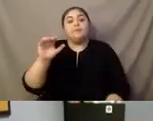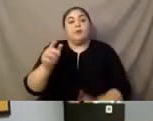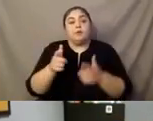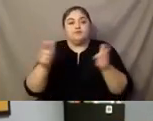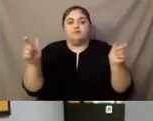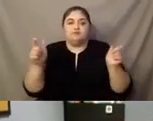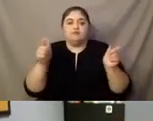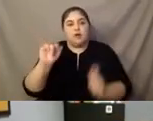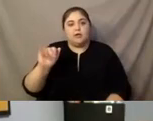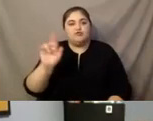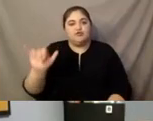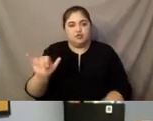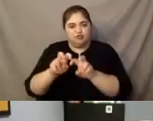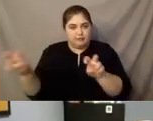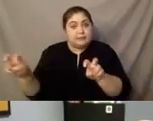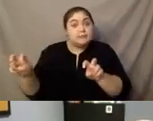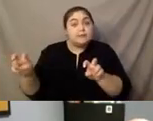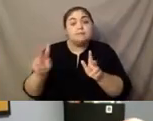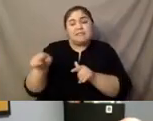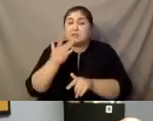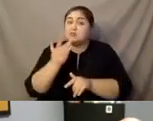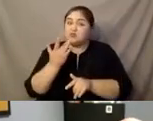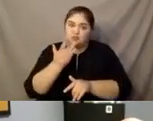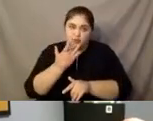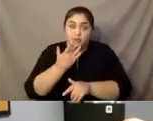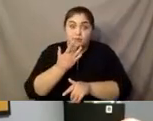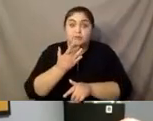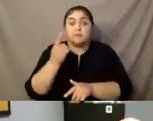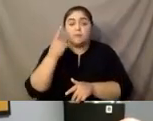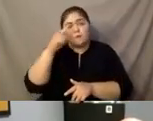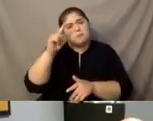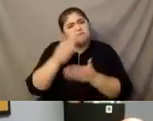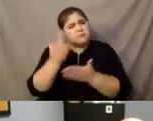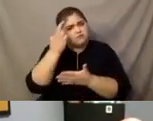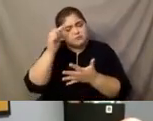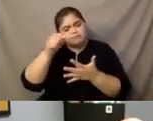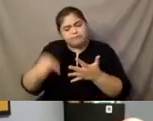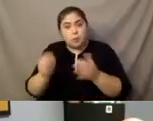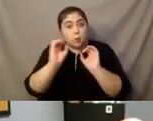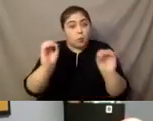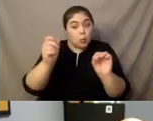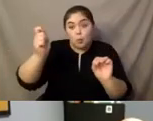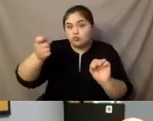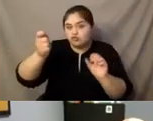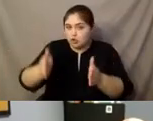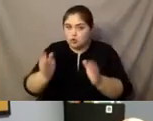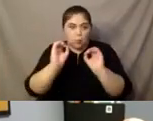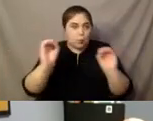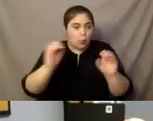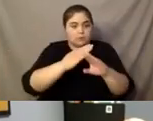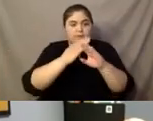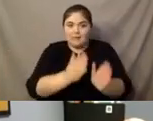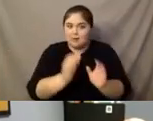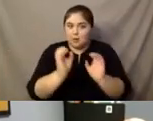preferable because it's preferable for some reasons, because there's no judge and there's no defendant and there's no defense